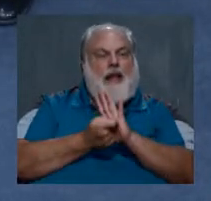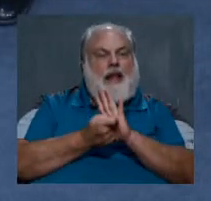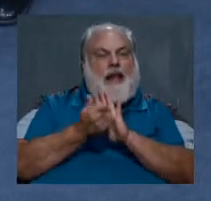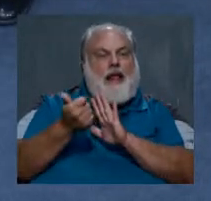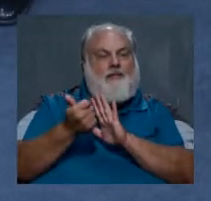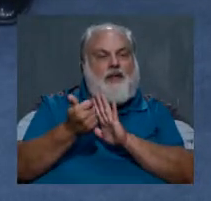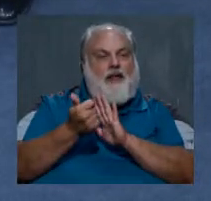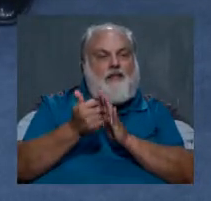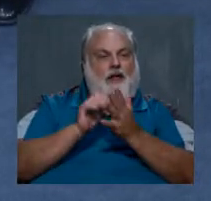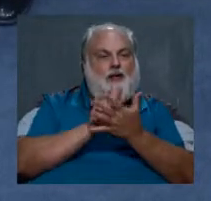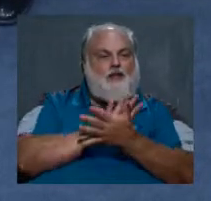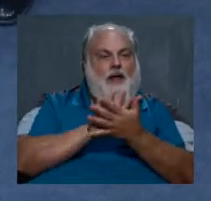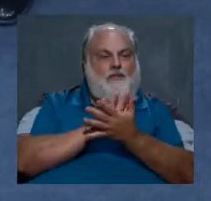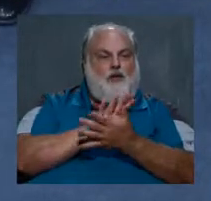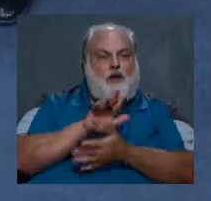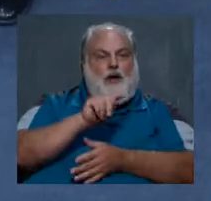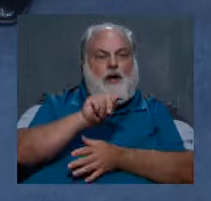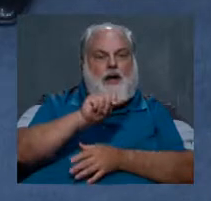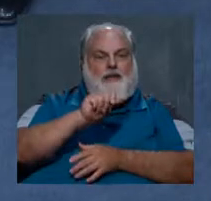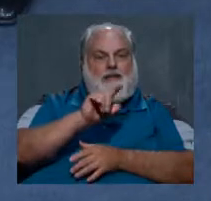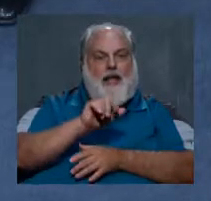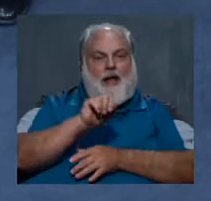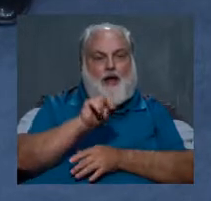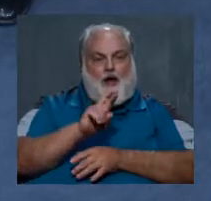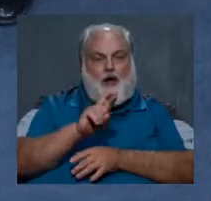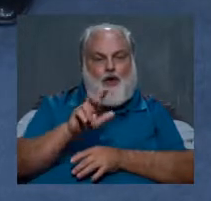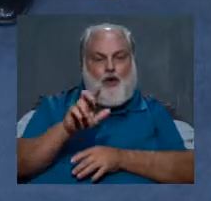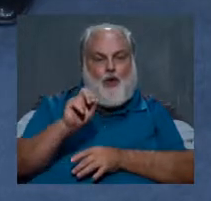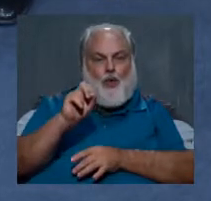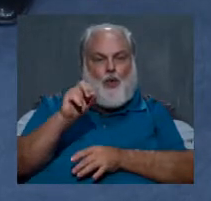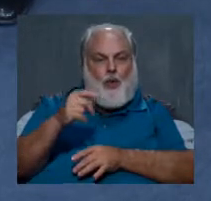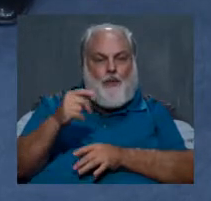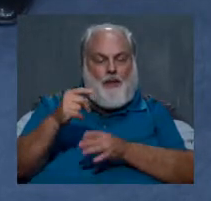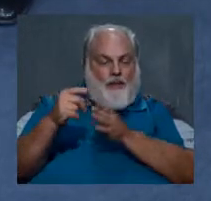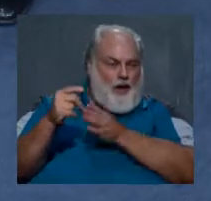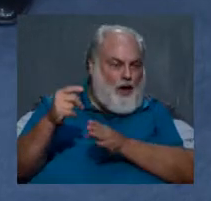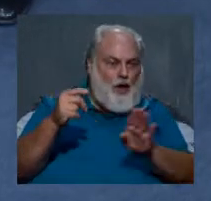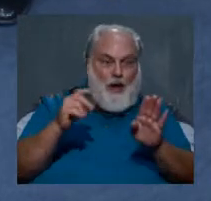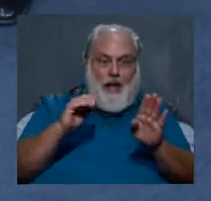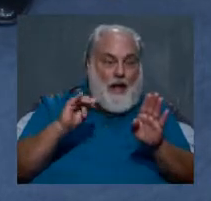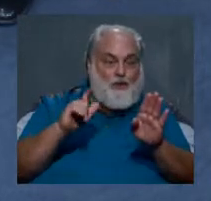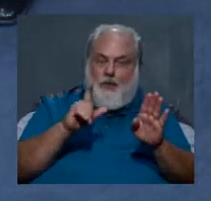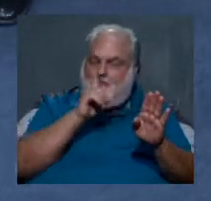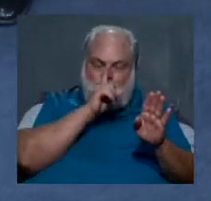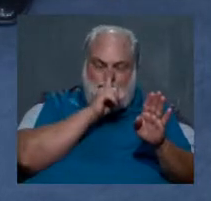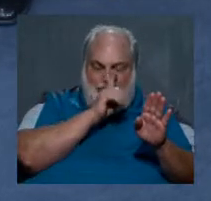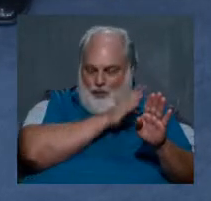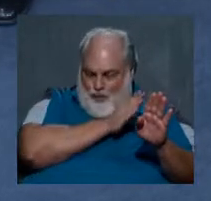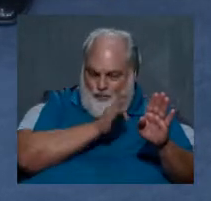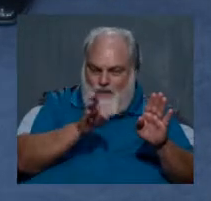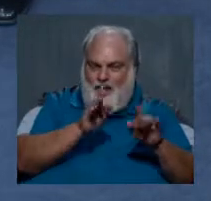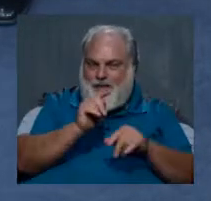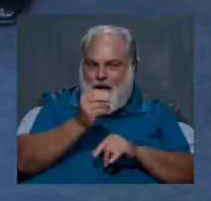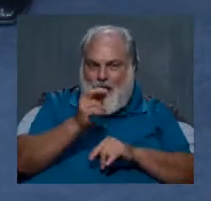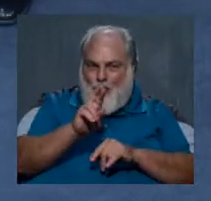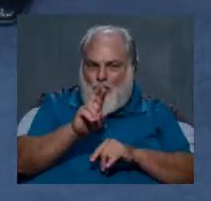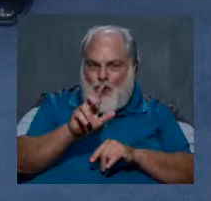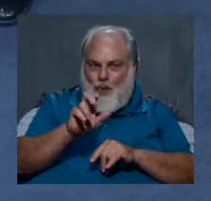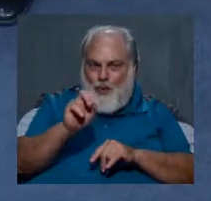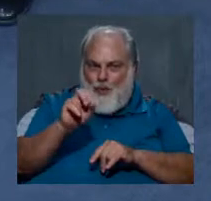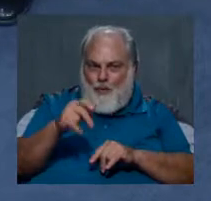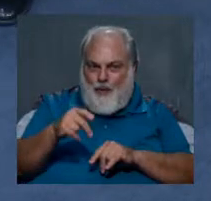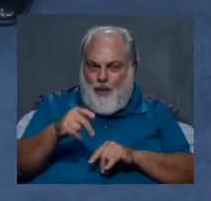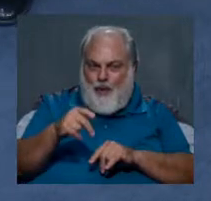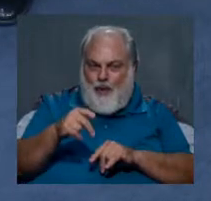of the traffic on Taylor Loop. They don't go to Cantrell. They go to Taylor Loop to Rawlings or